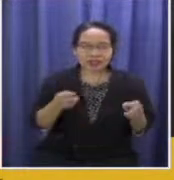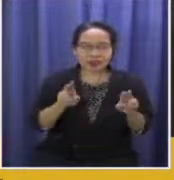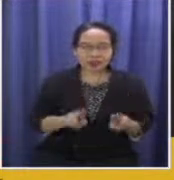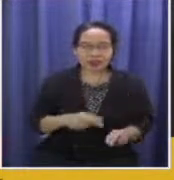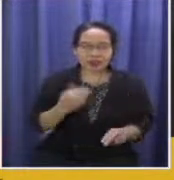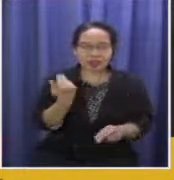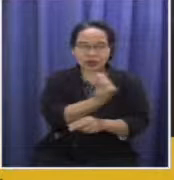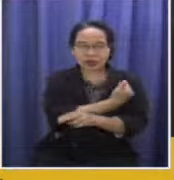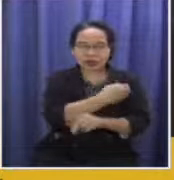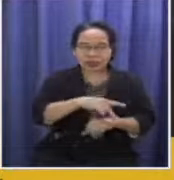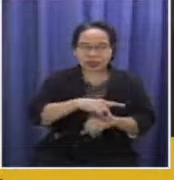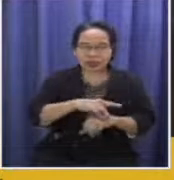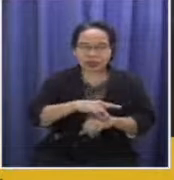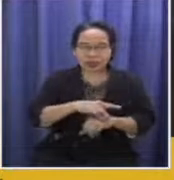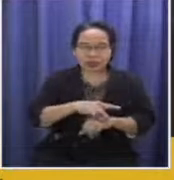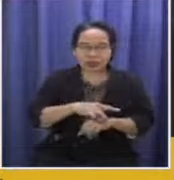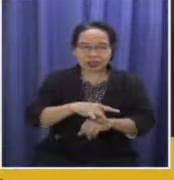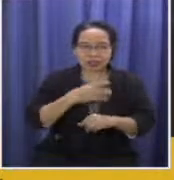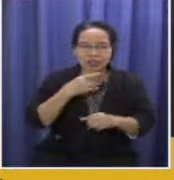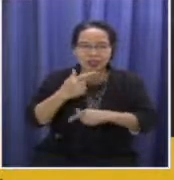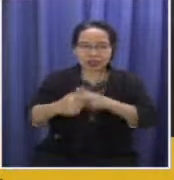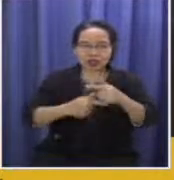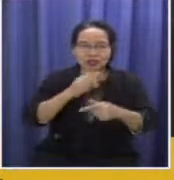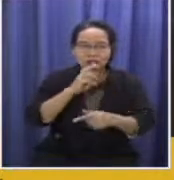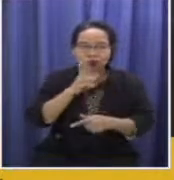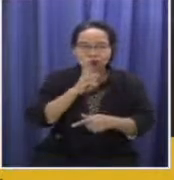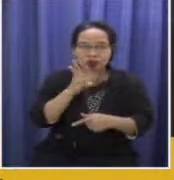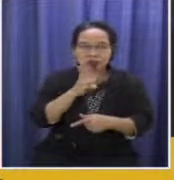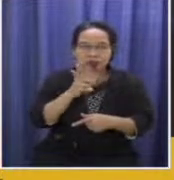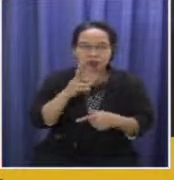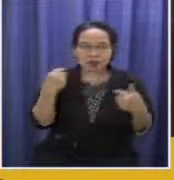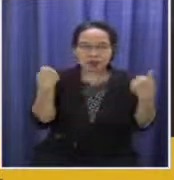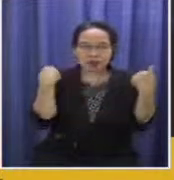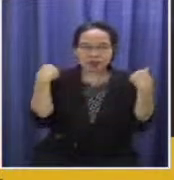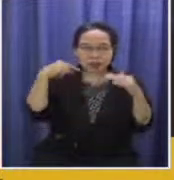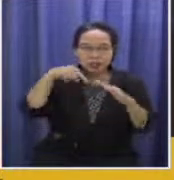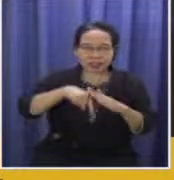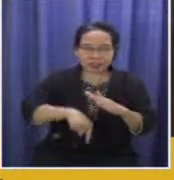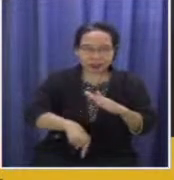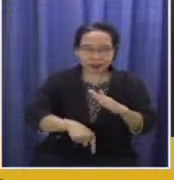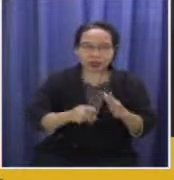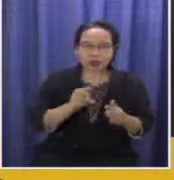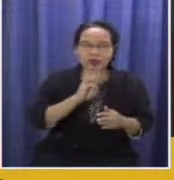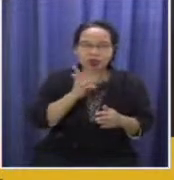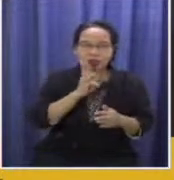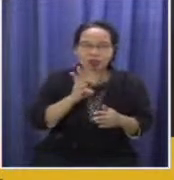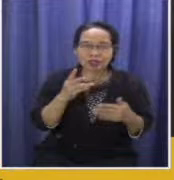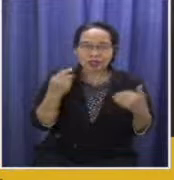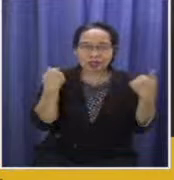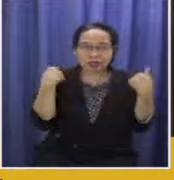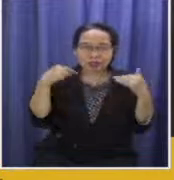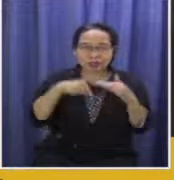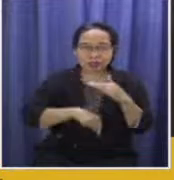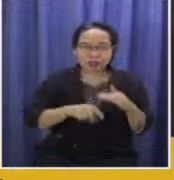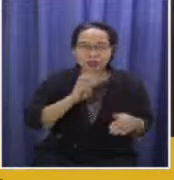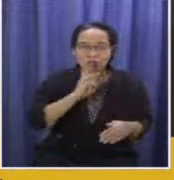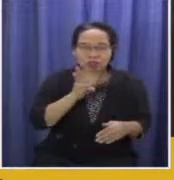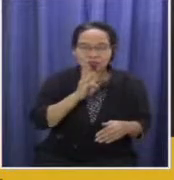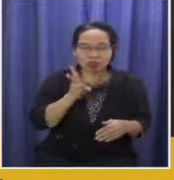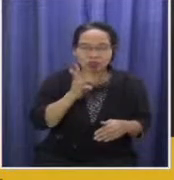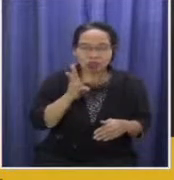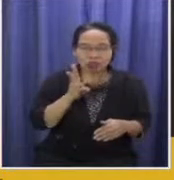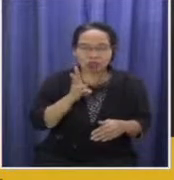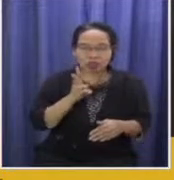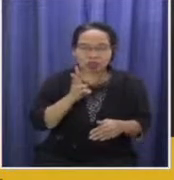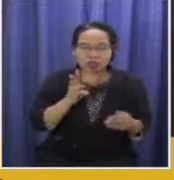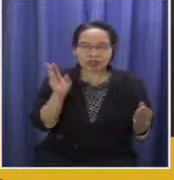to our Earth. It's a globe of waters. There was a deep water. There is deep water.